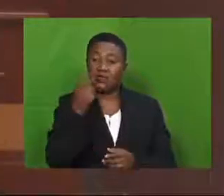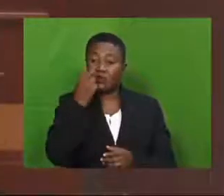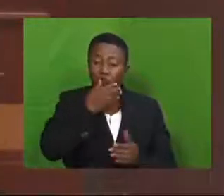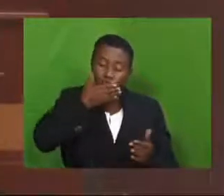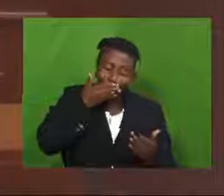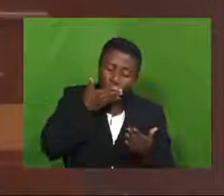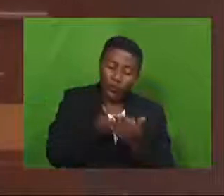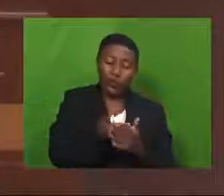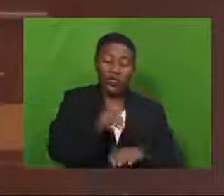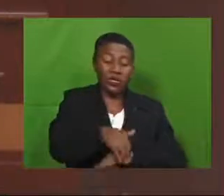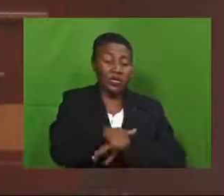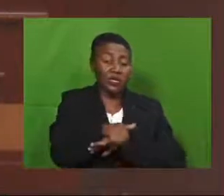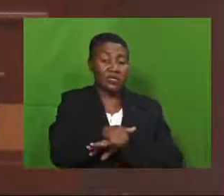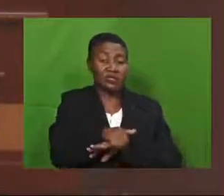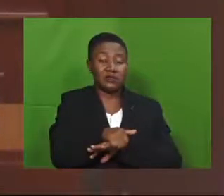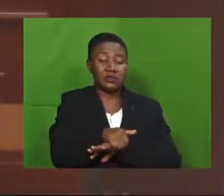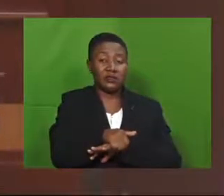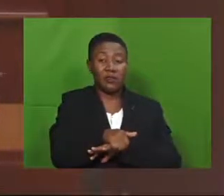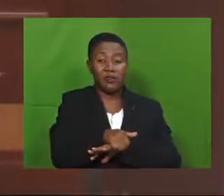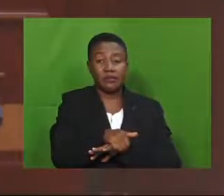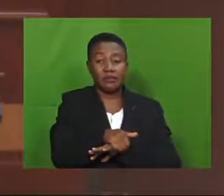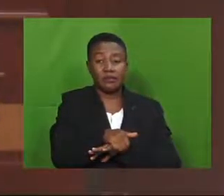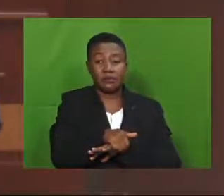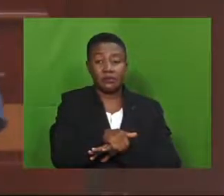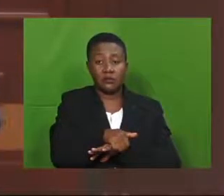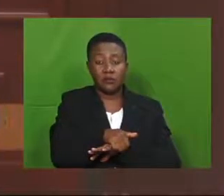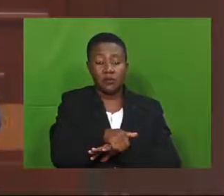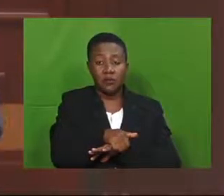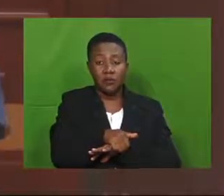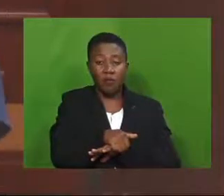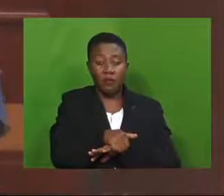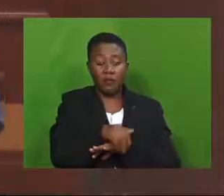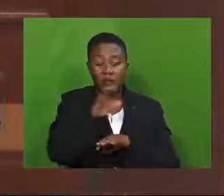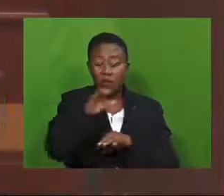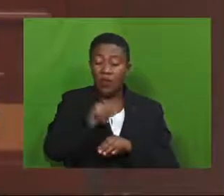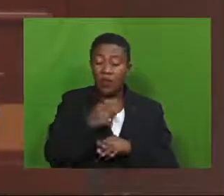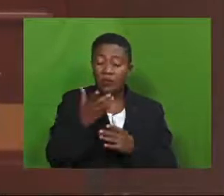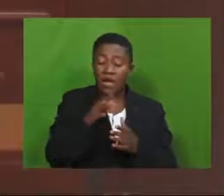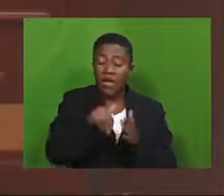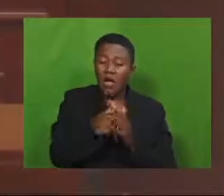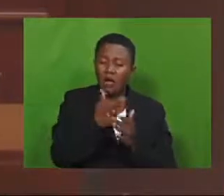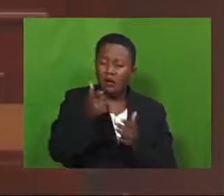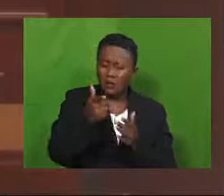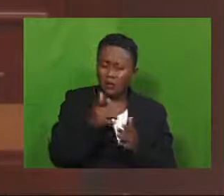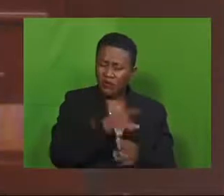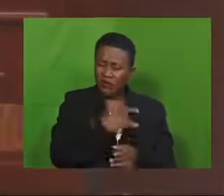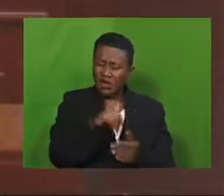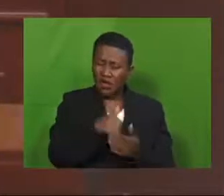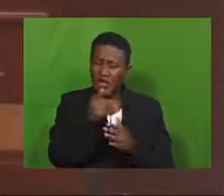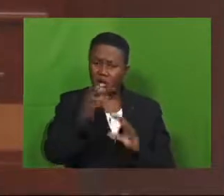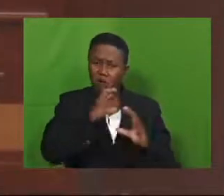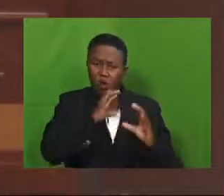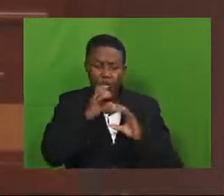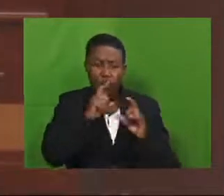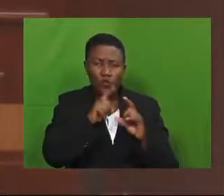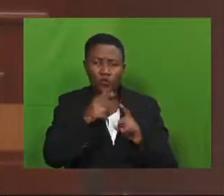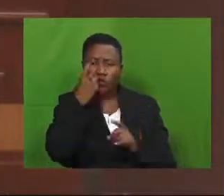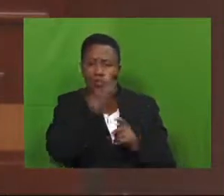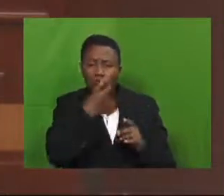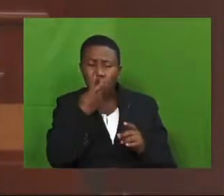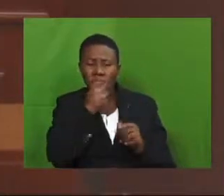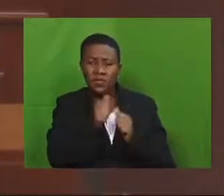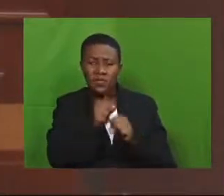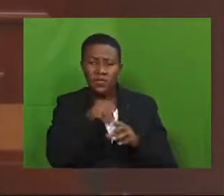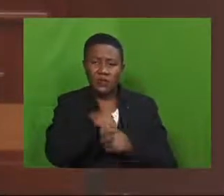language. And what was profound was not his ability to communicate in the Queen's language, but his ability to give a